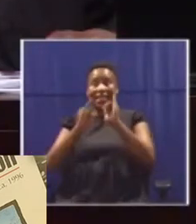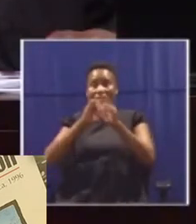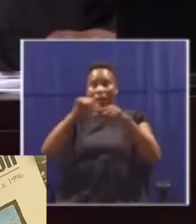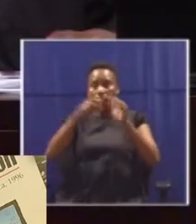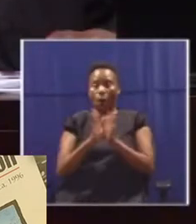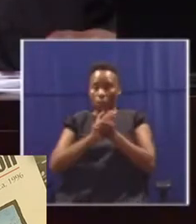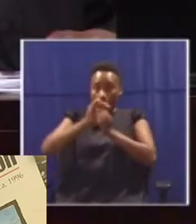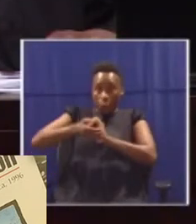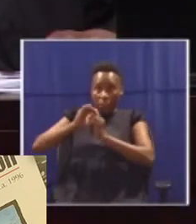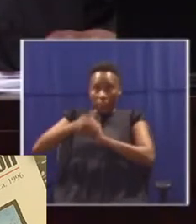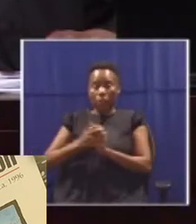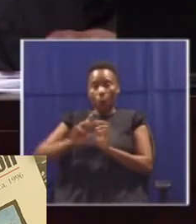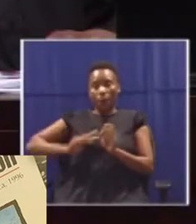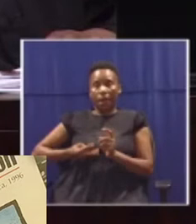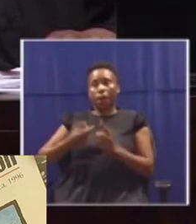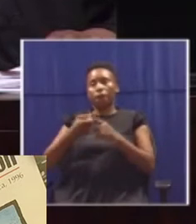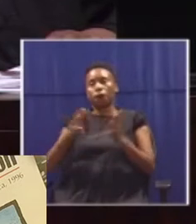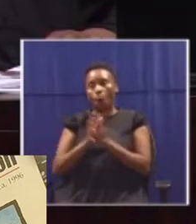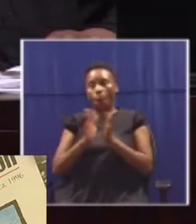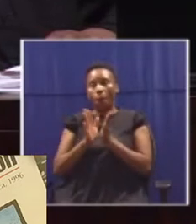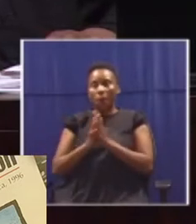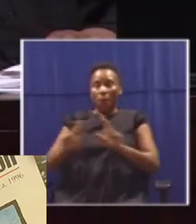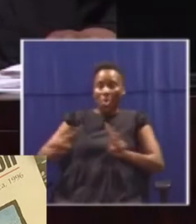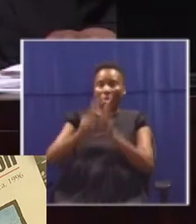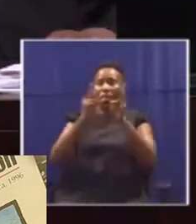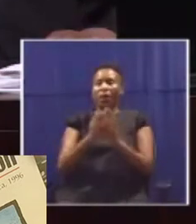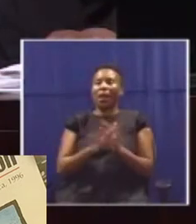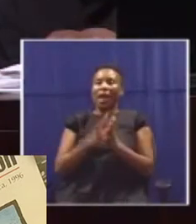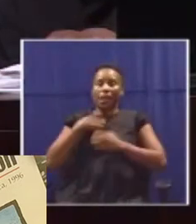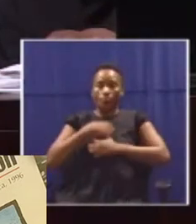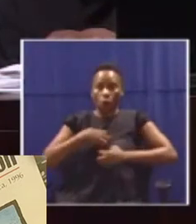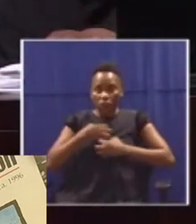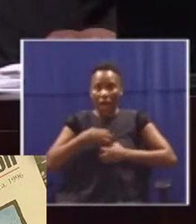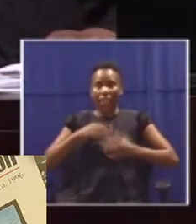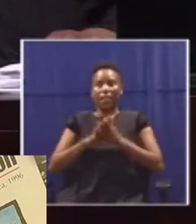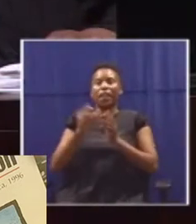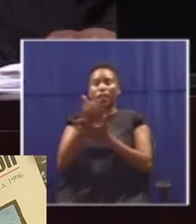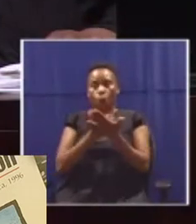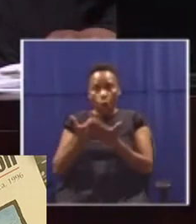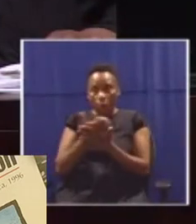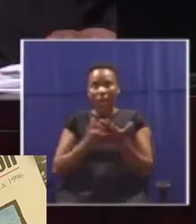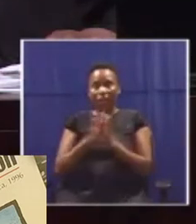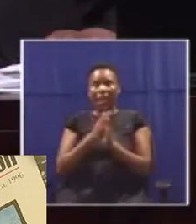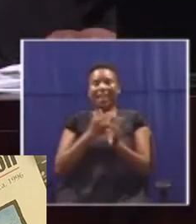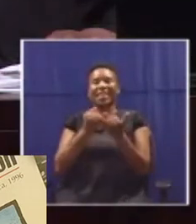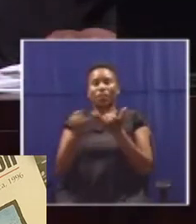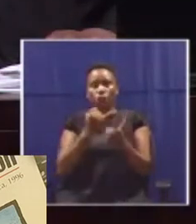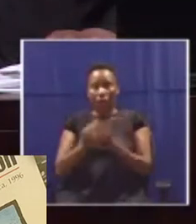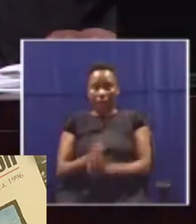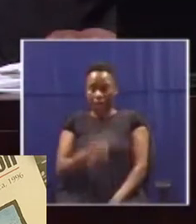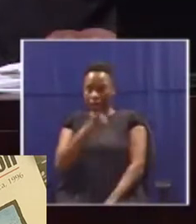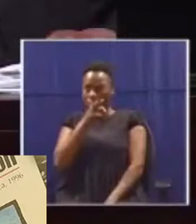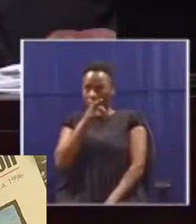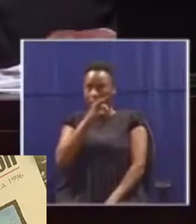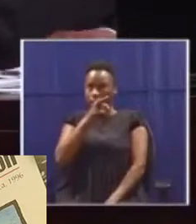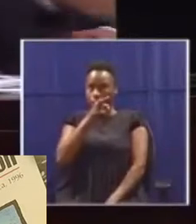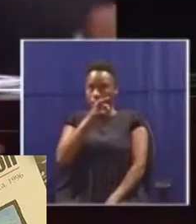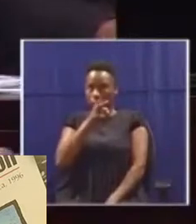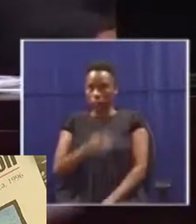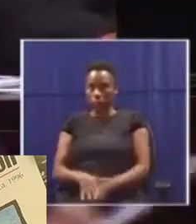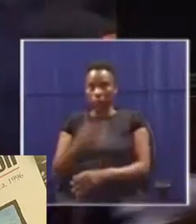protecting women from being violated emotionally, economically, and sexually. I dare you. Thank you,